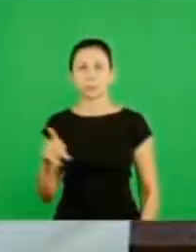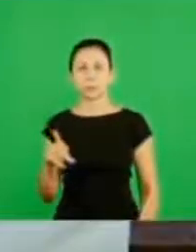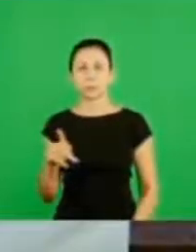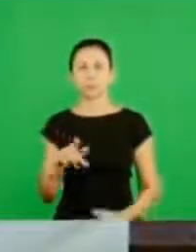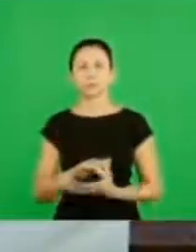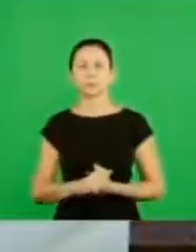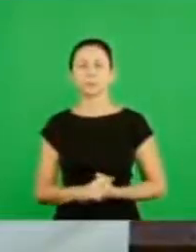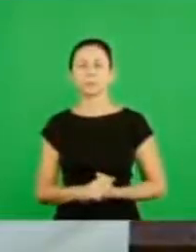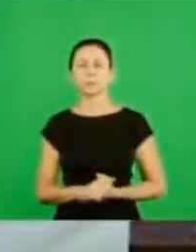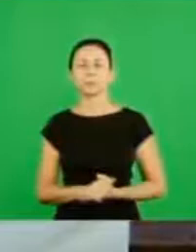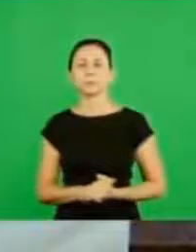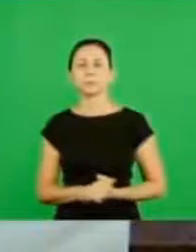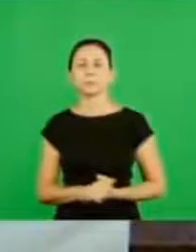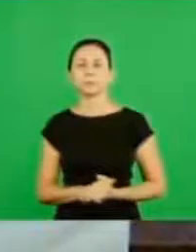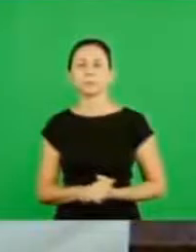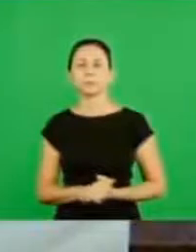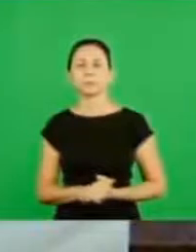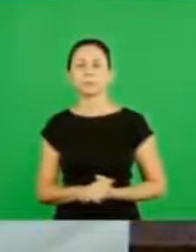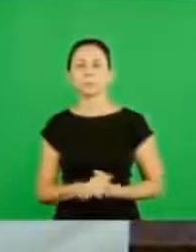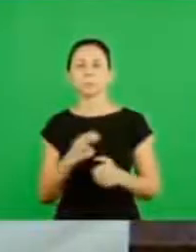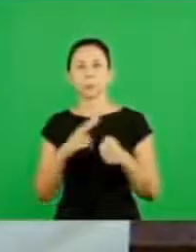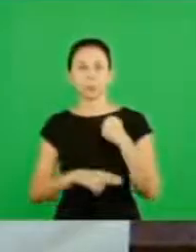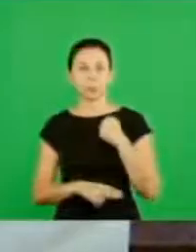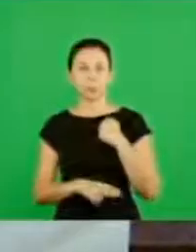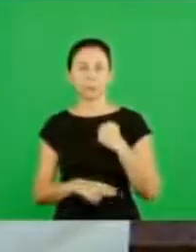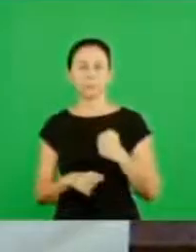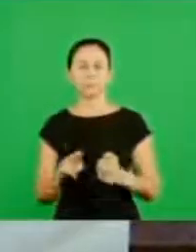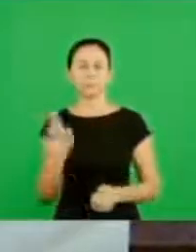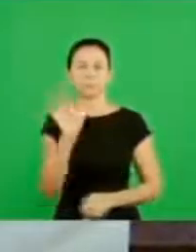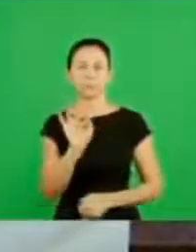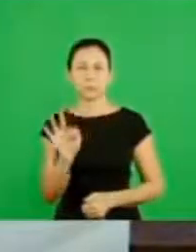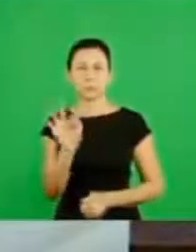was an engineer, a university professor